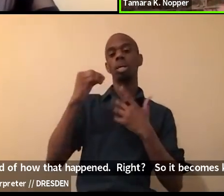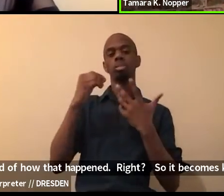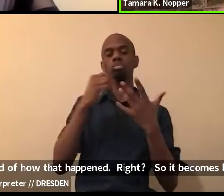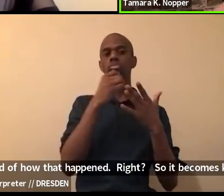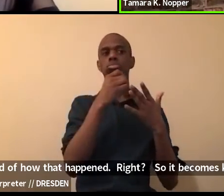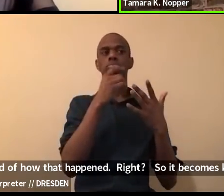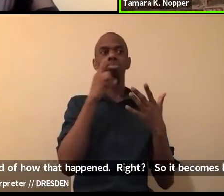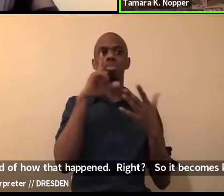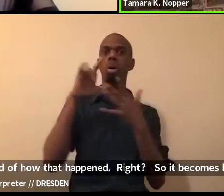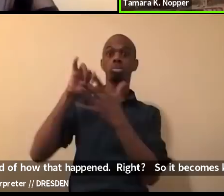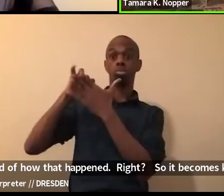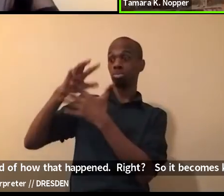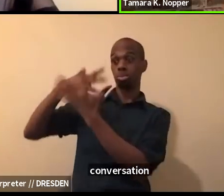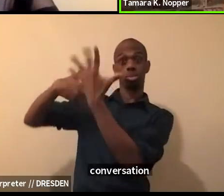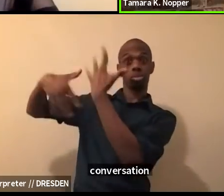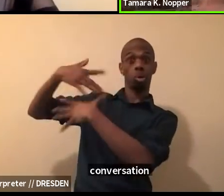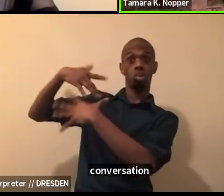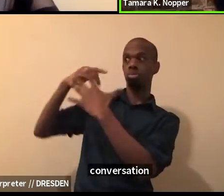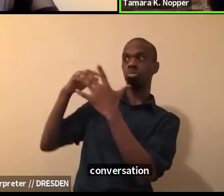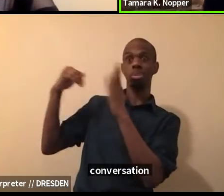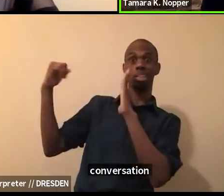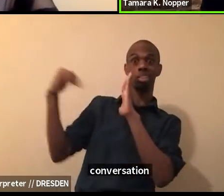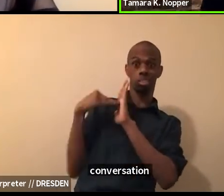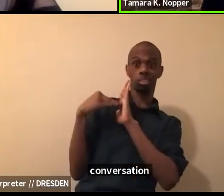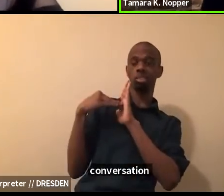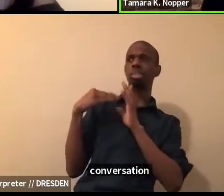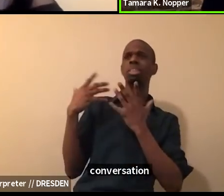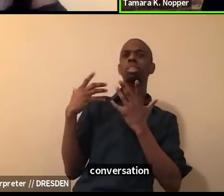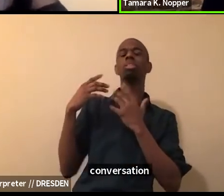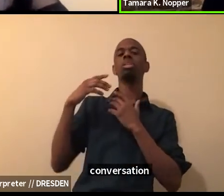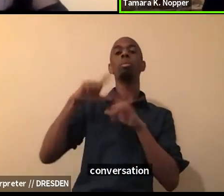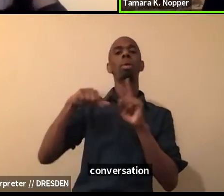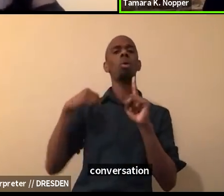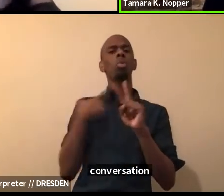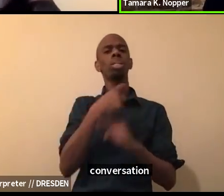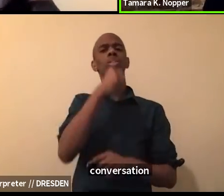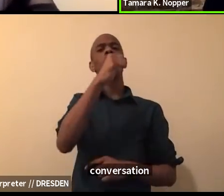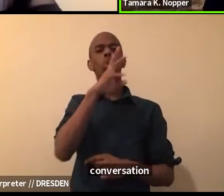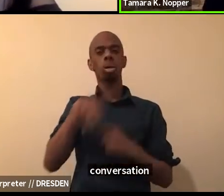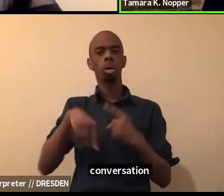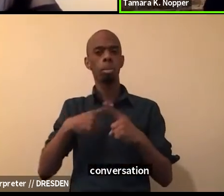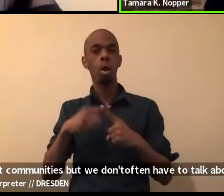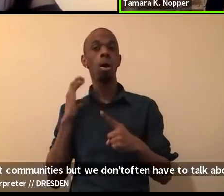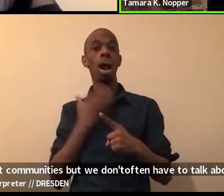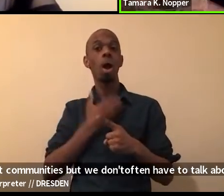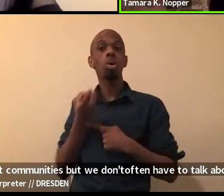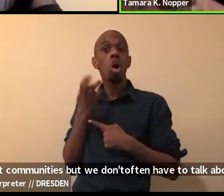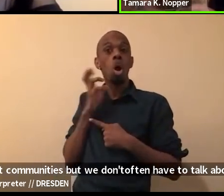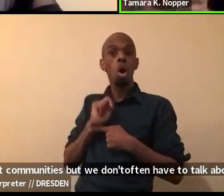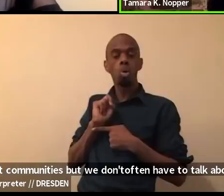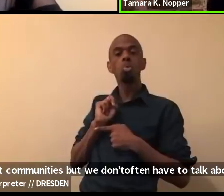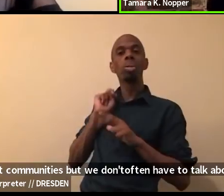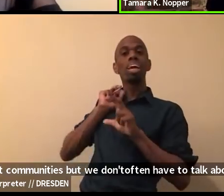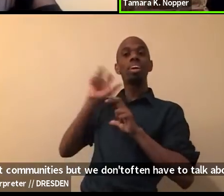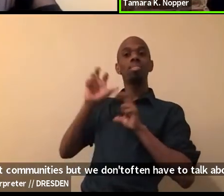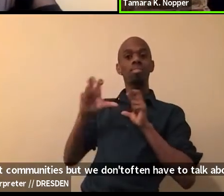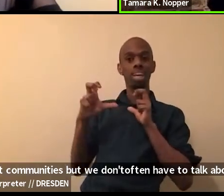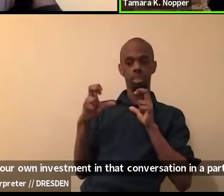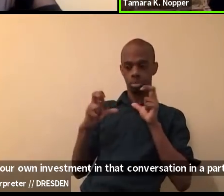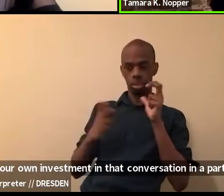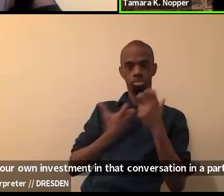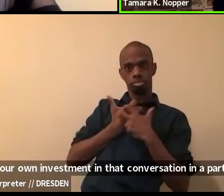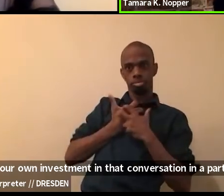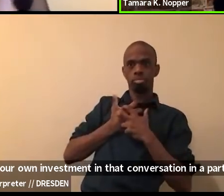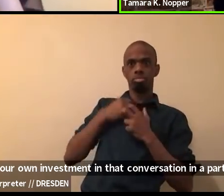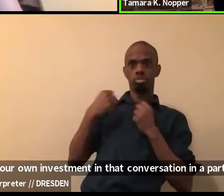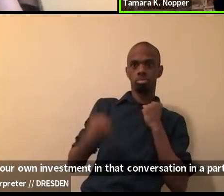often have to kind of talk about what is our own investment in that conversation in a particular way. So if you see some of the discourse, right, people will